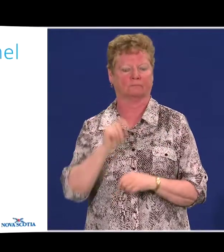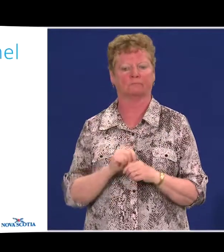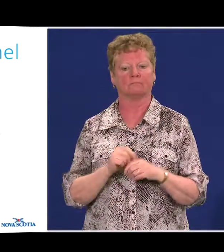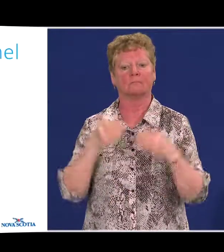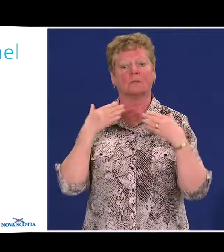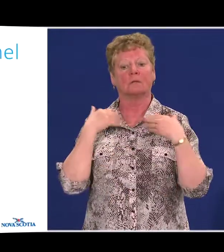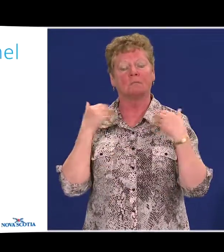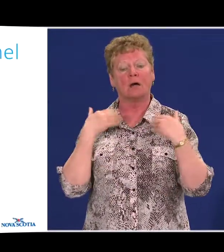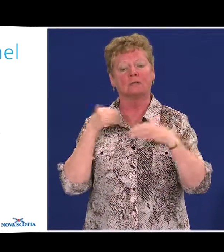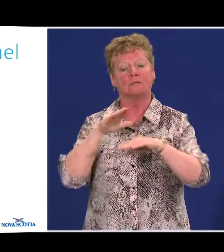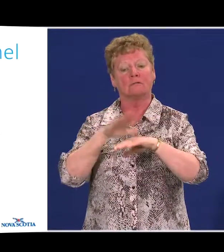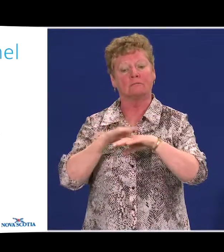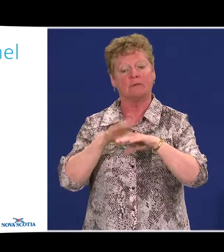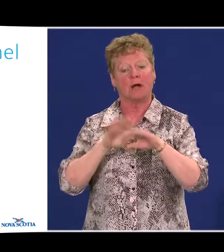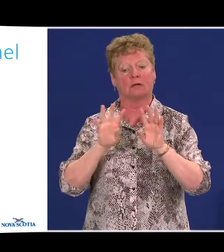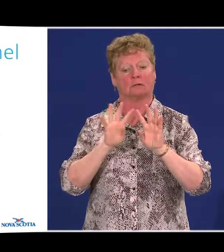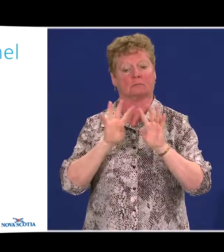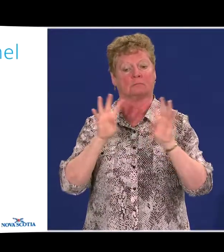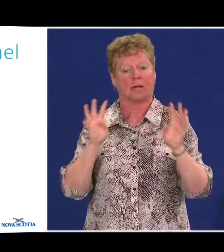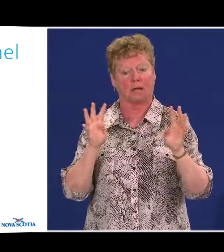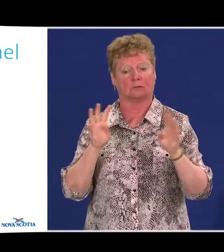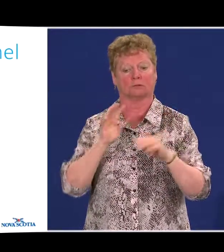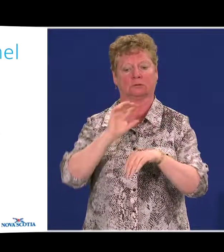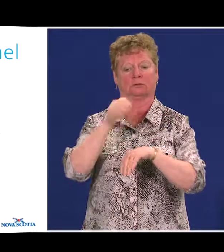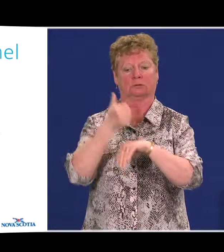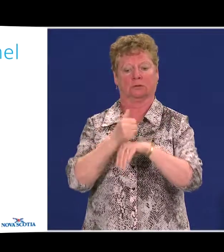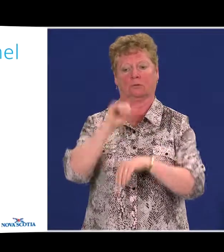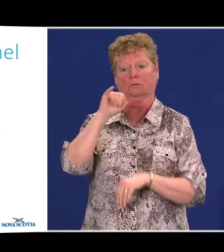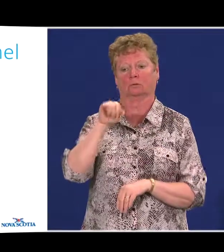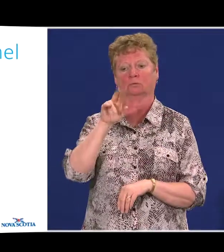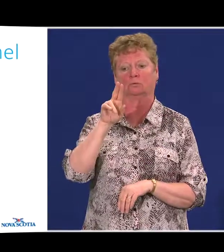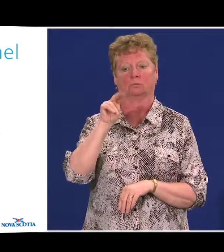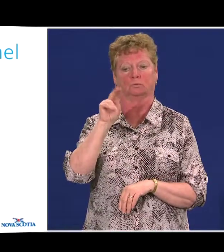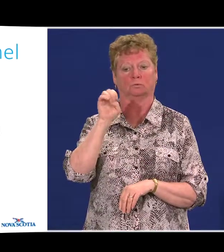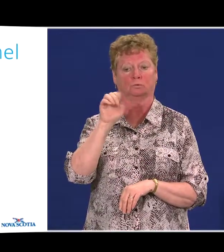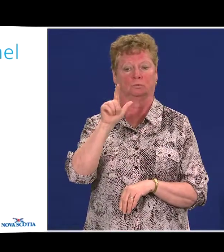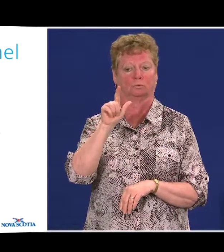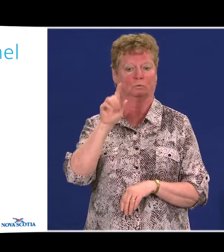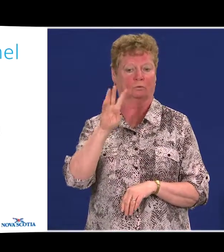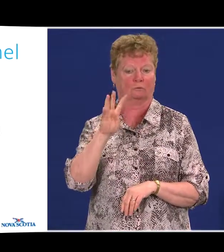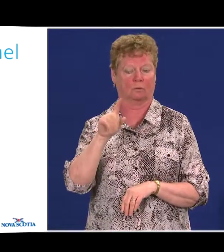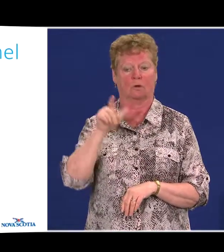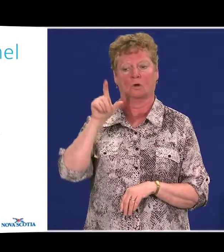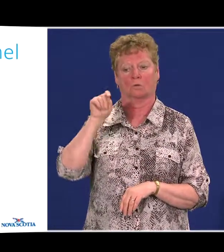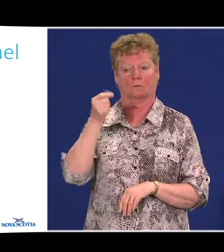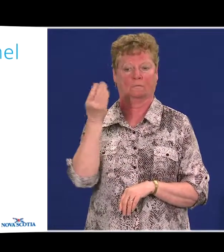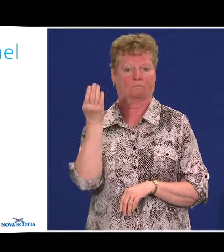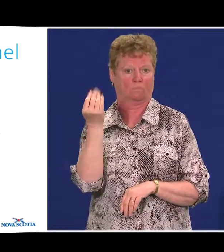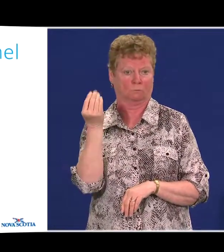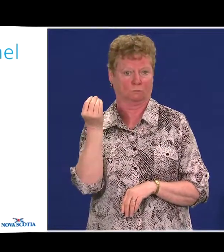The Minister's Advisory Panel was established on June 24, 2014.